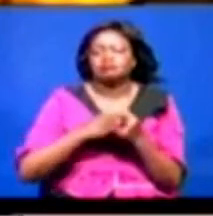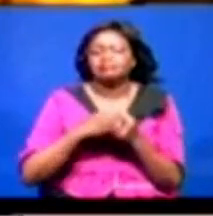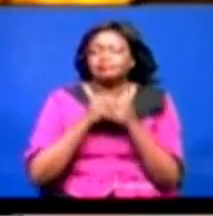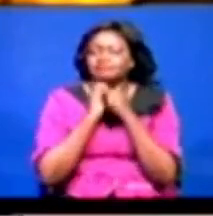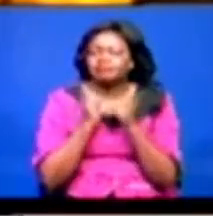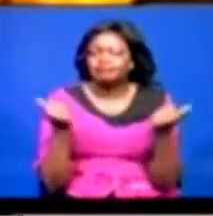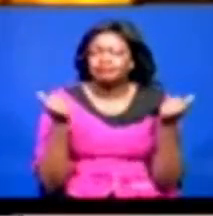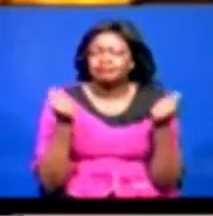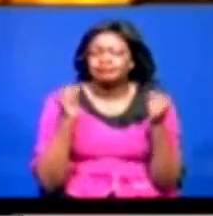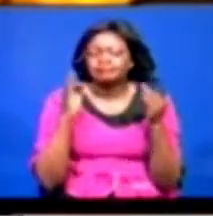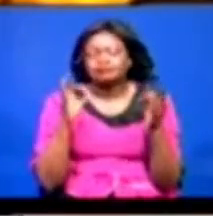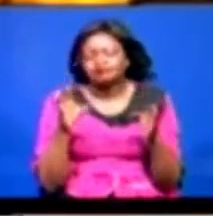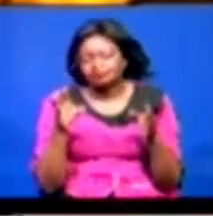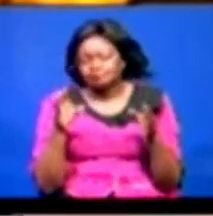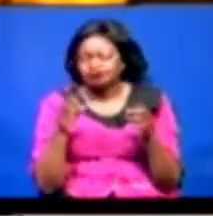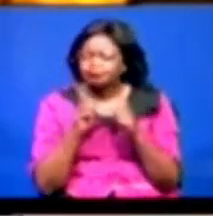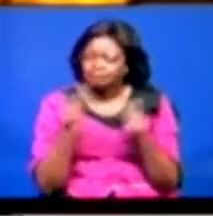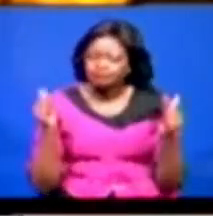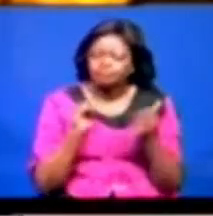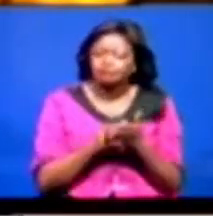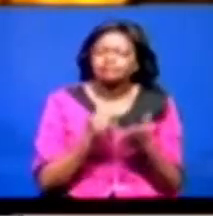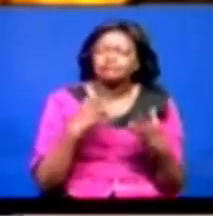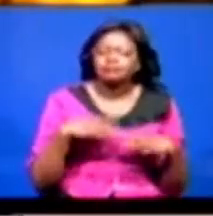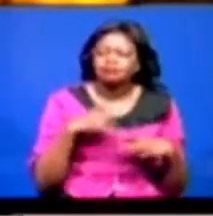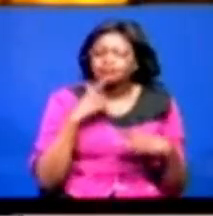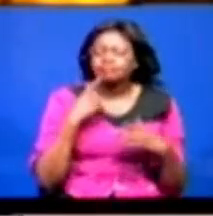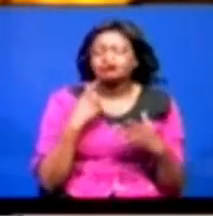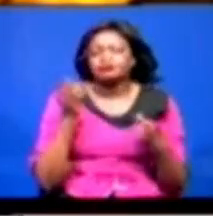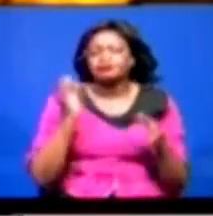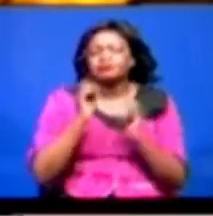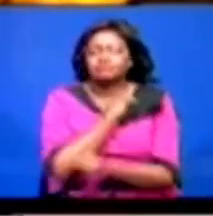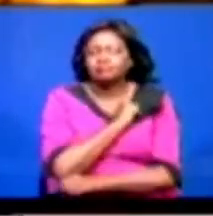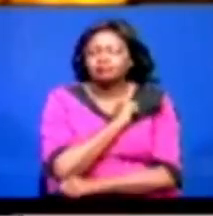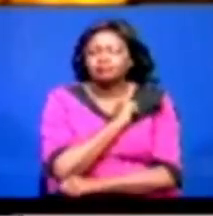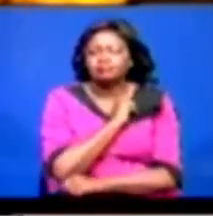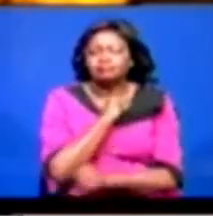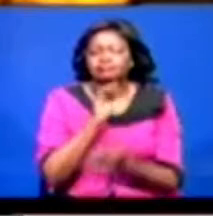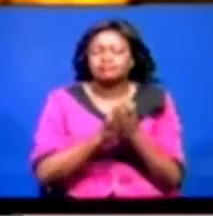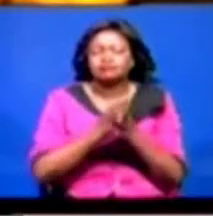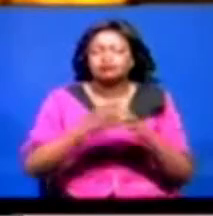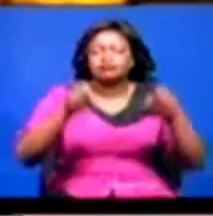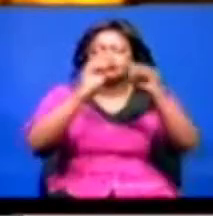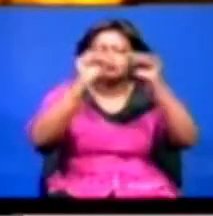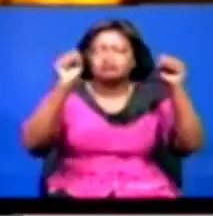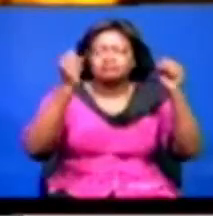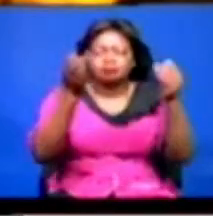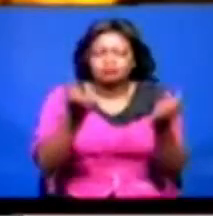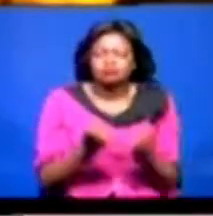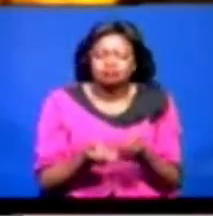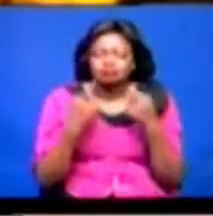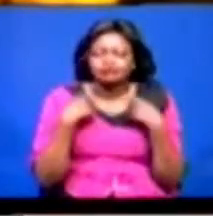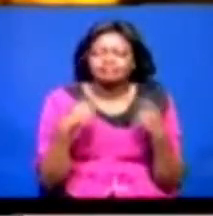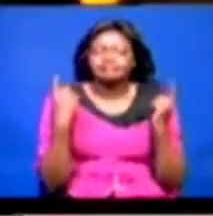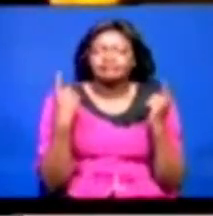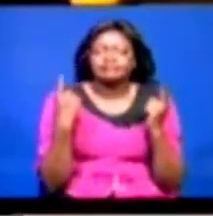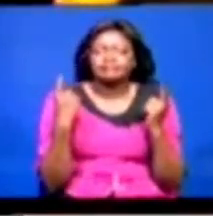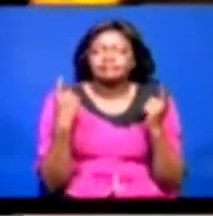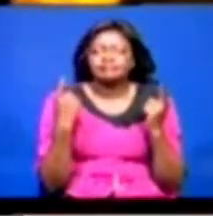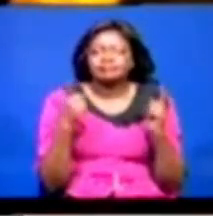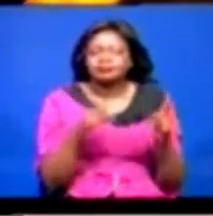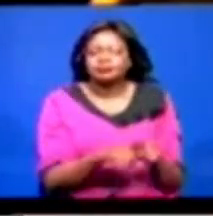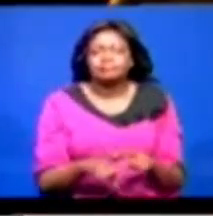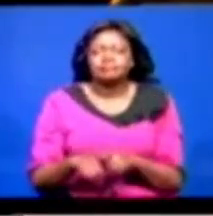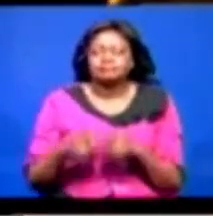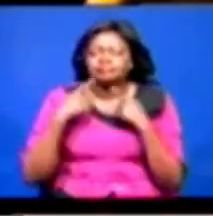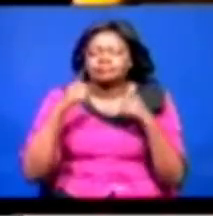are satisfied that there is somebody who has been elected to be president, you need to make that declaration. Just like the declaration